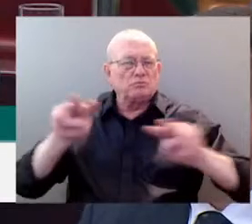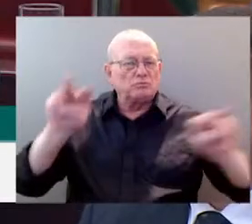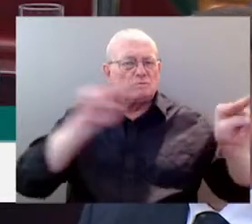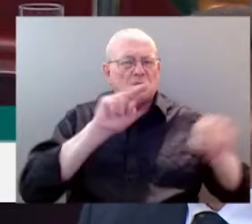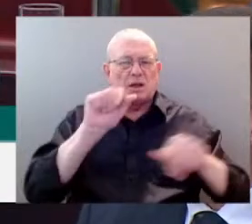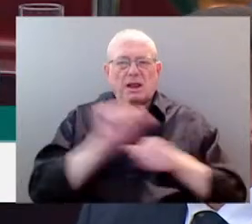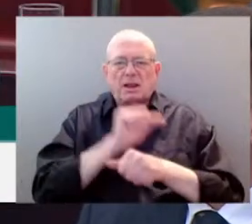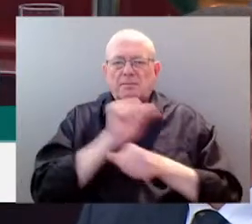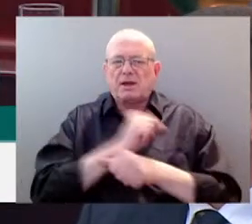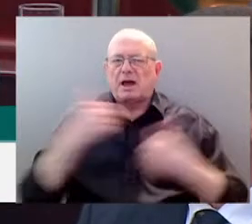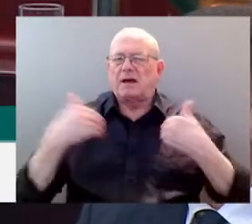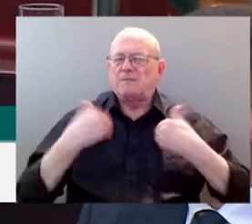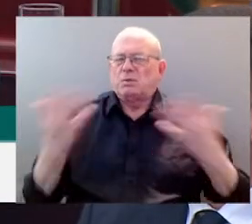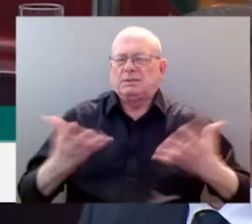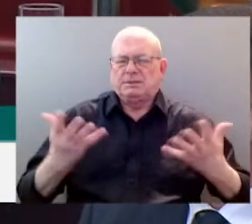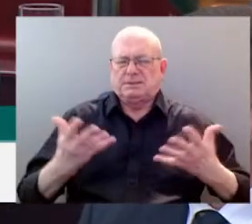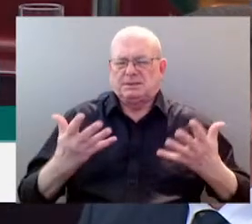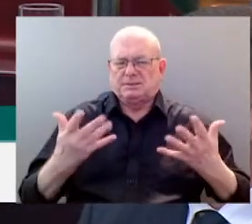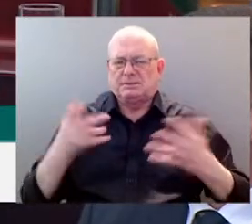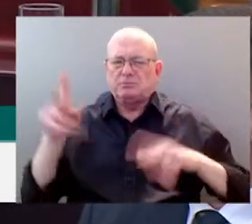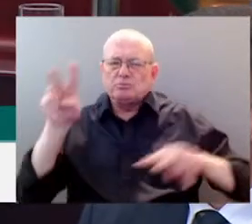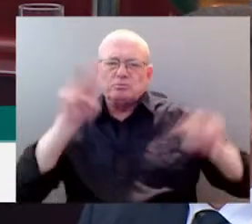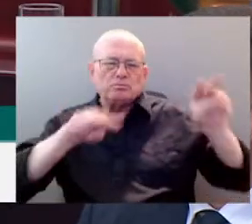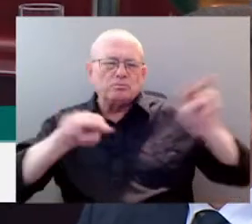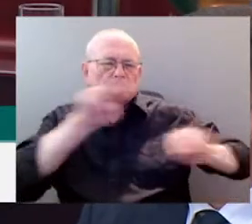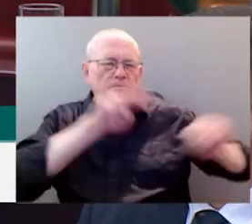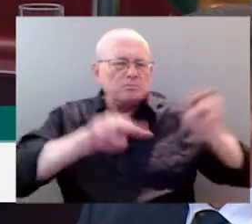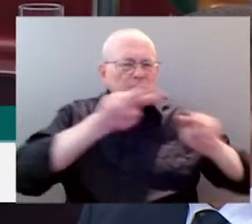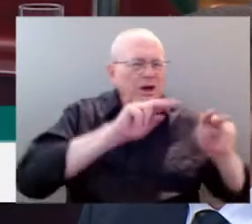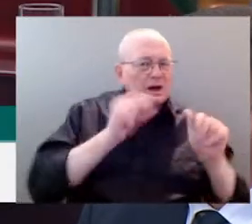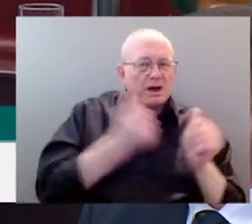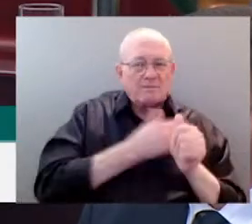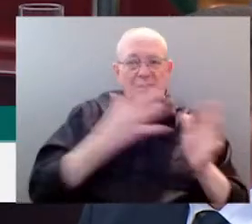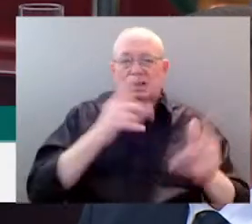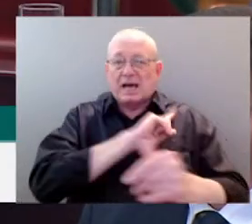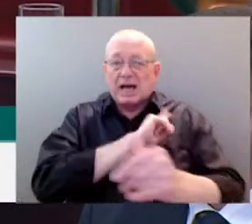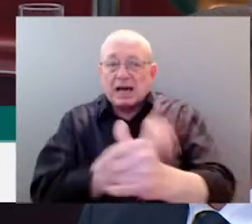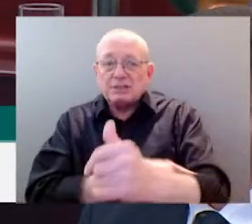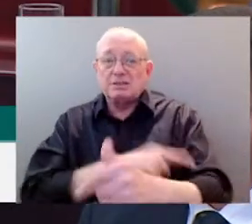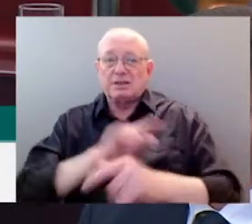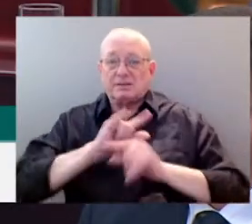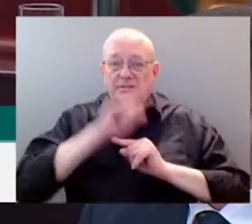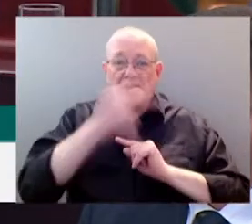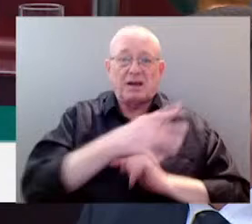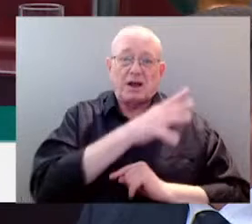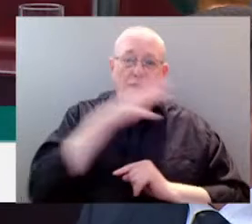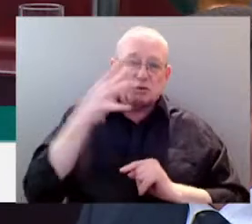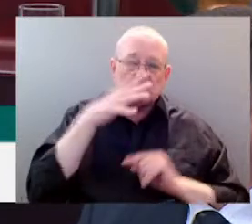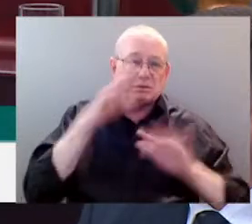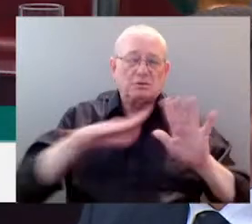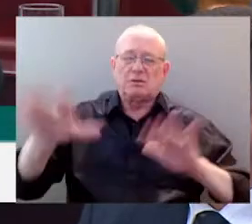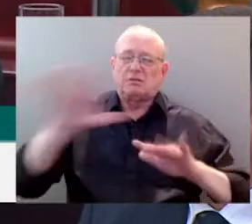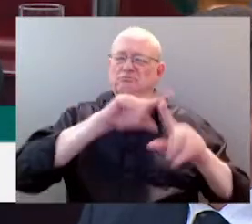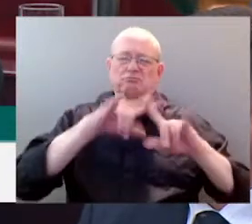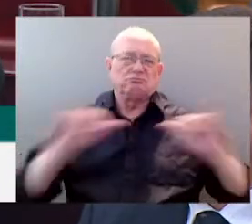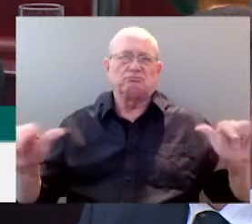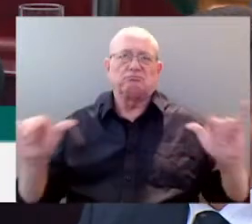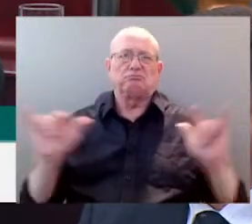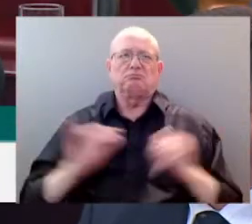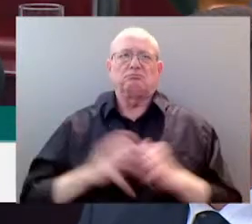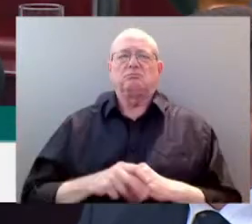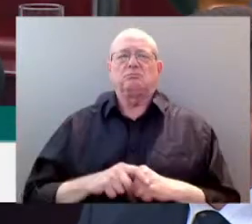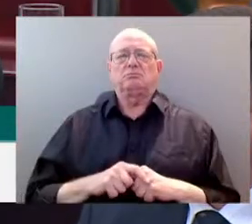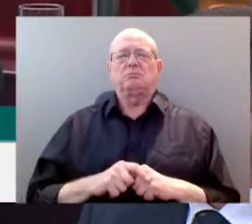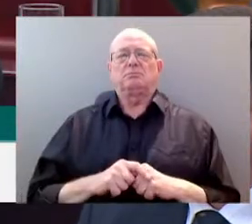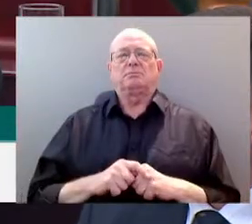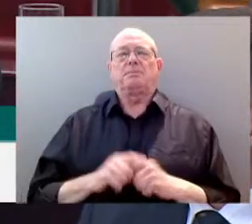agriculture Aviation and energy Senator Roger VI Victory from Michigan he's immediate past chair CSG Midwest and fellow whip as it